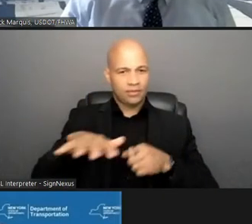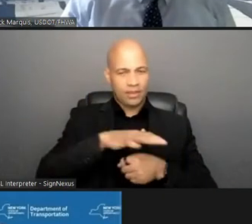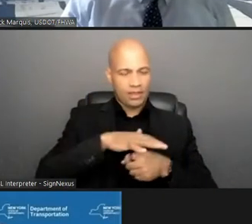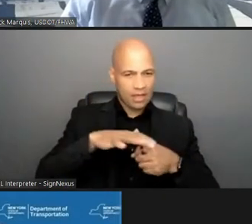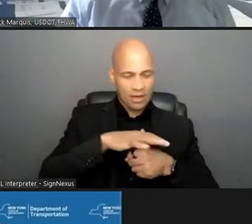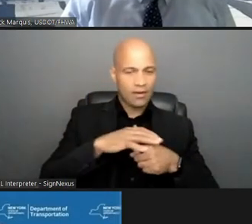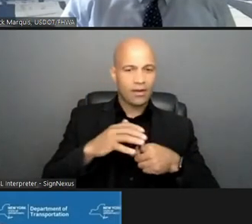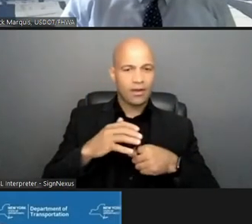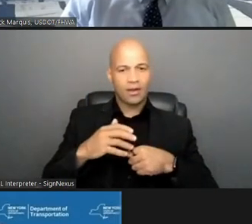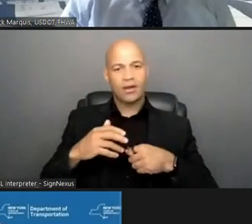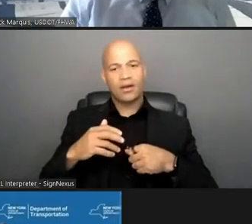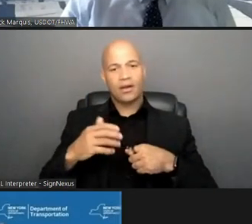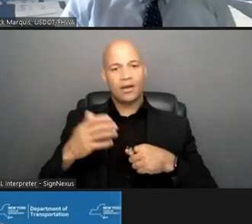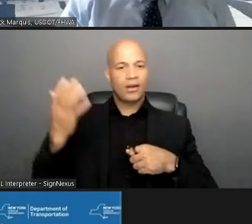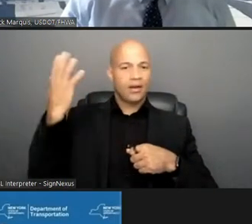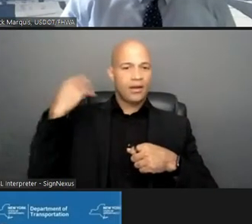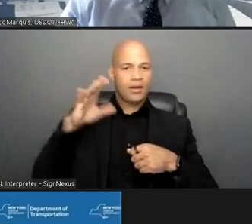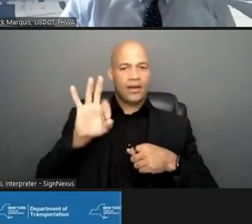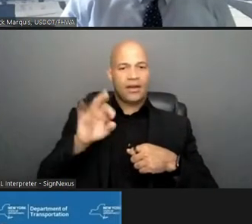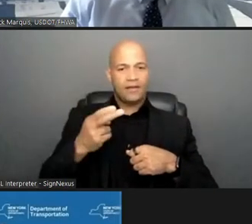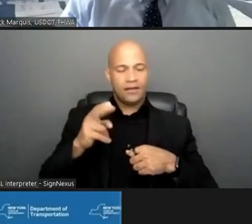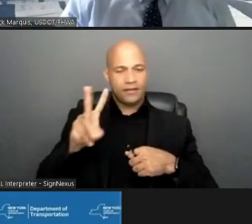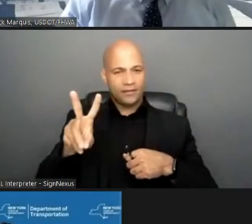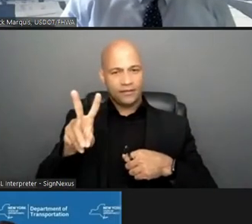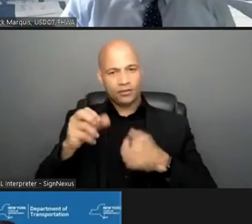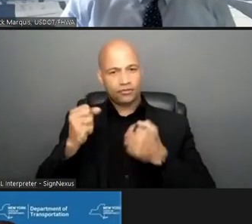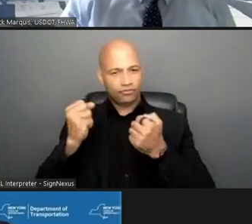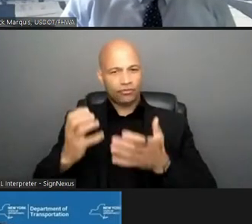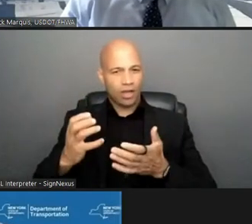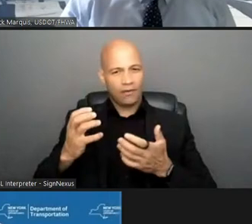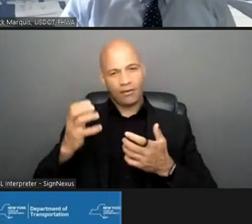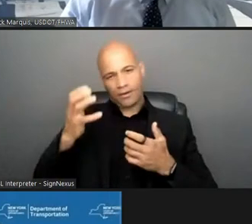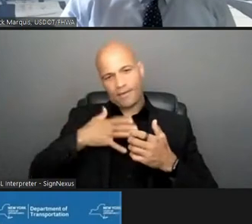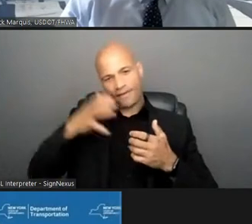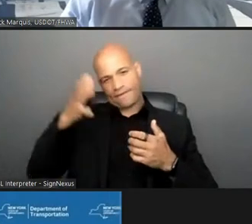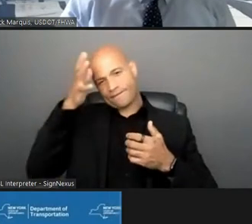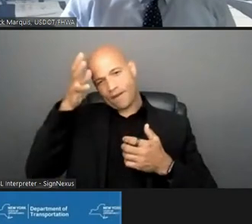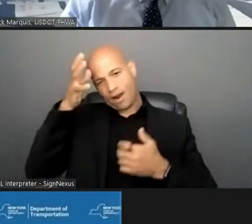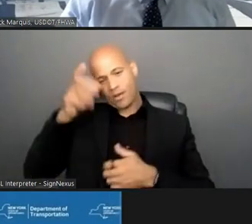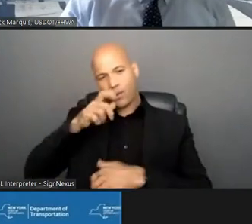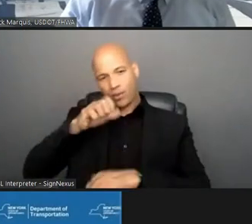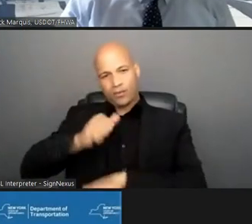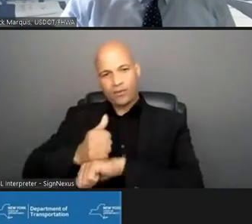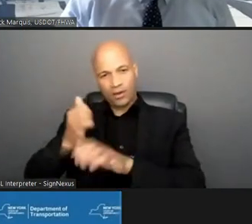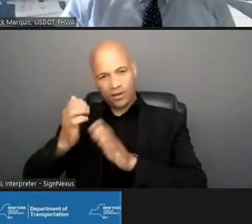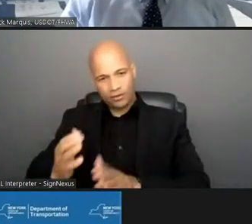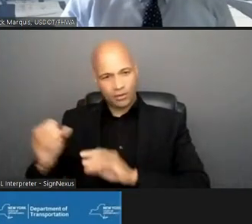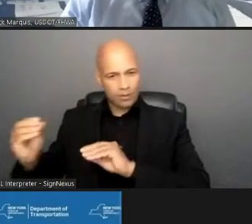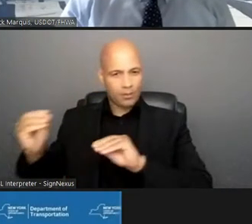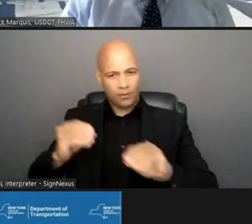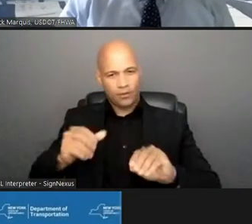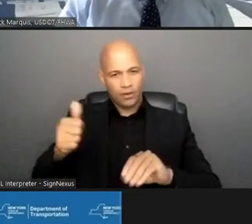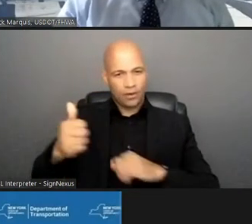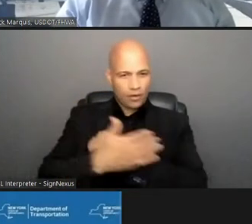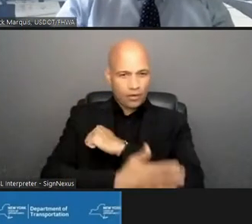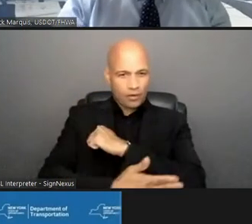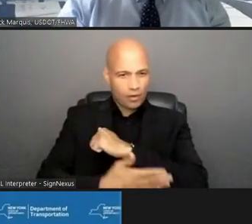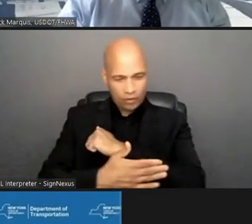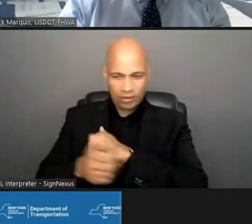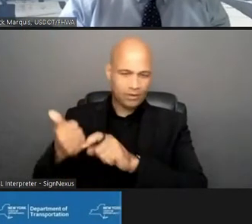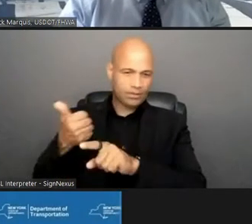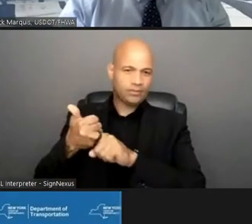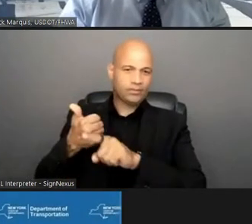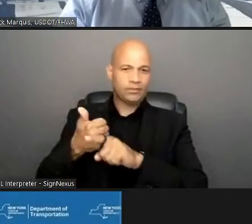founder was once an fhv driver uh and he's my father uh who was moved here as an immigrant he is the epitome of